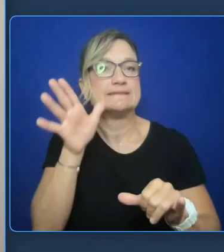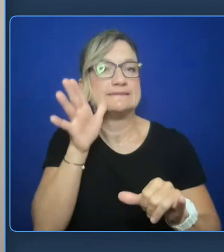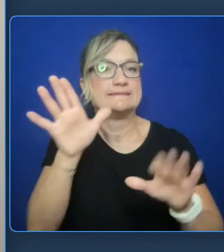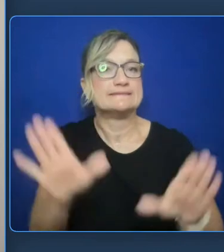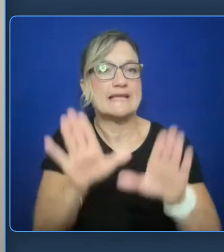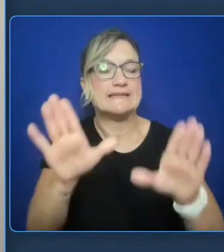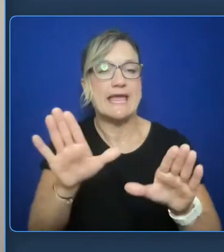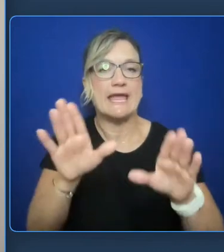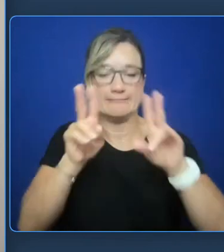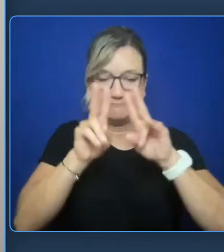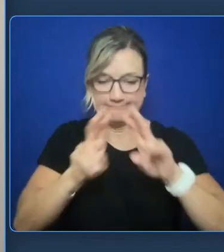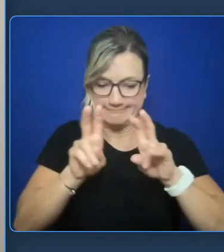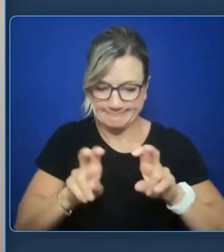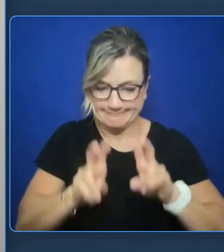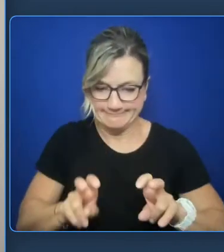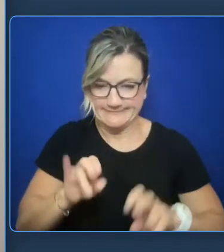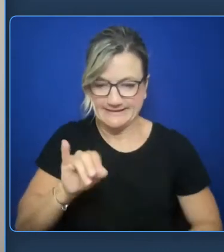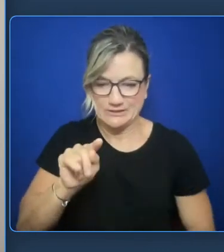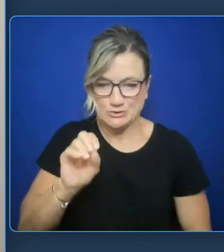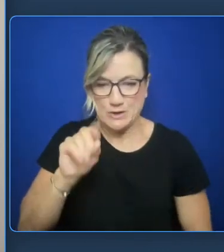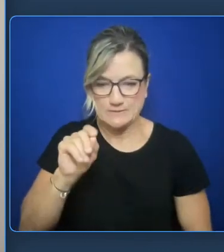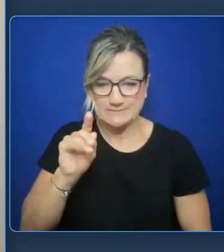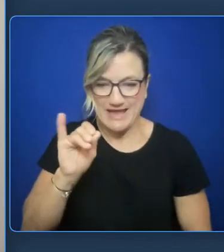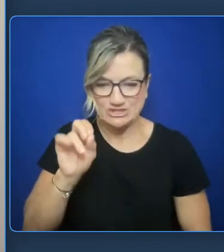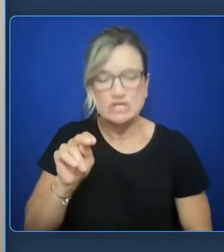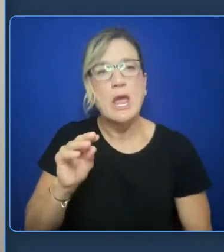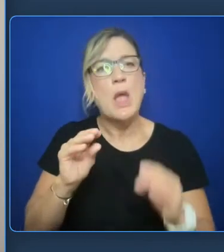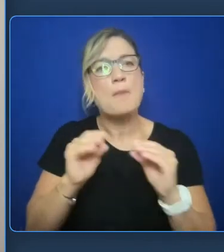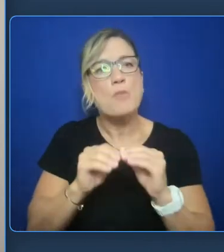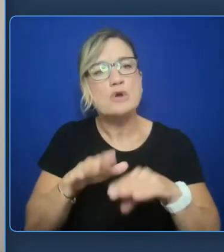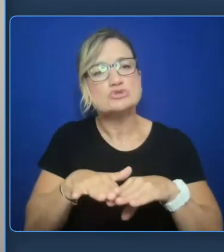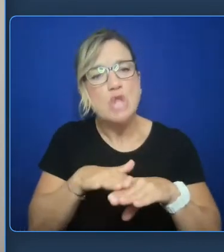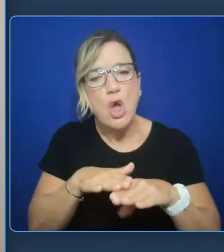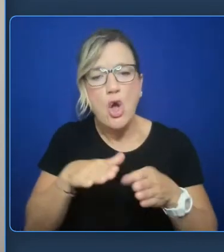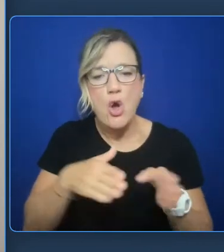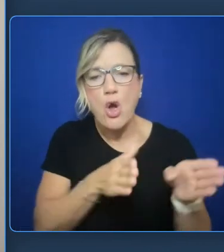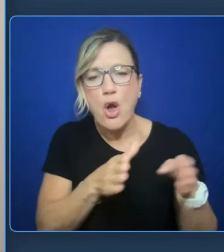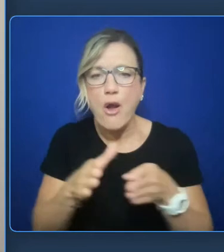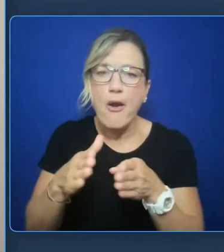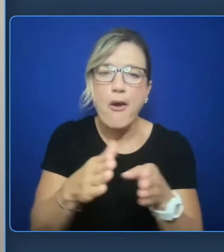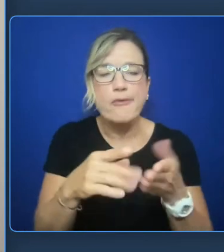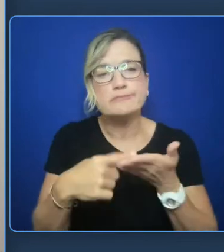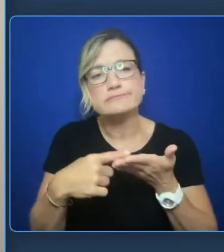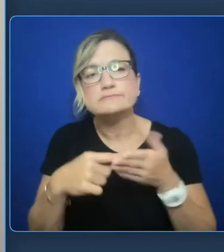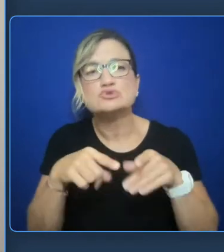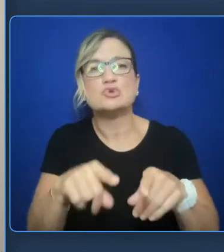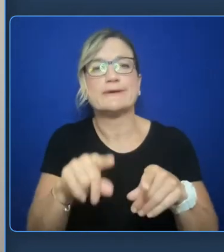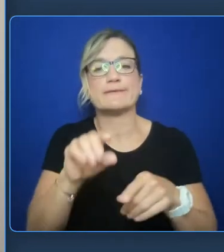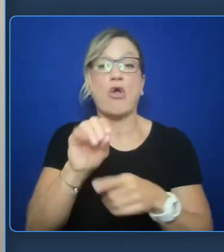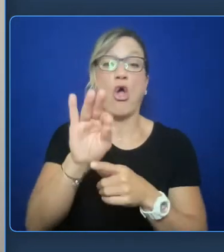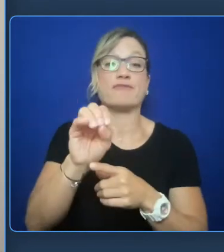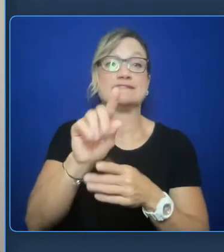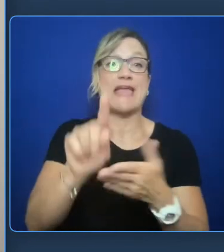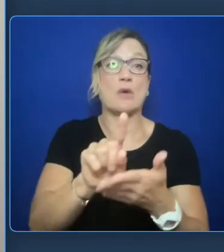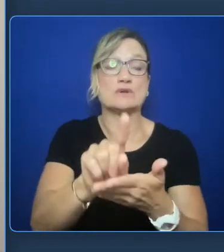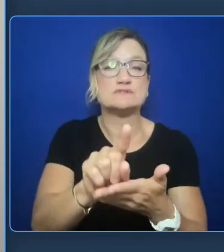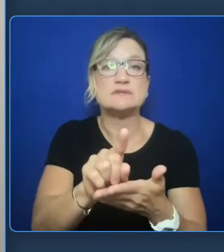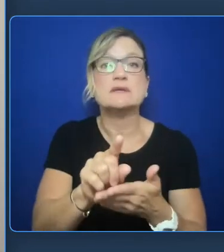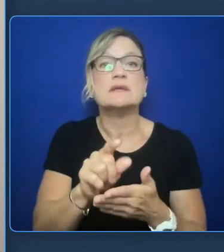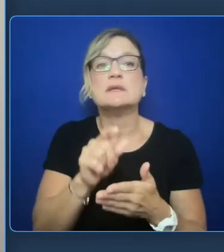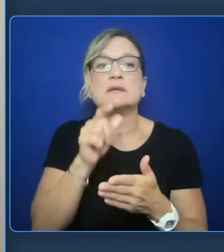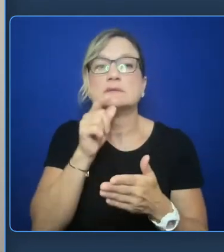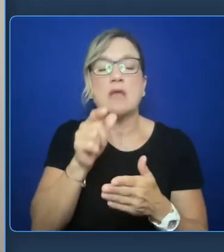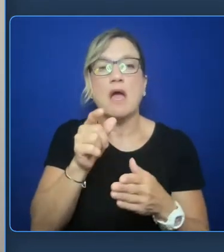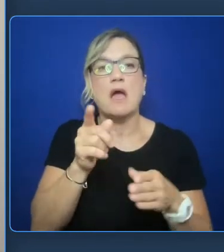introspection, which is a little bit of a slower, more meandering walk through office hours, which is not streamed to